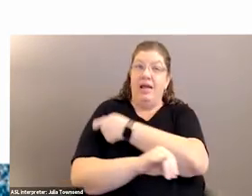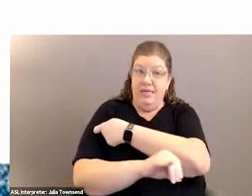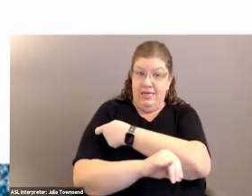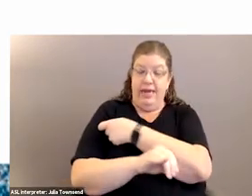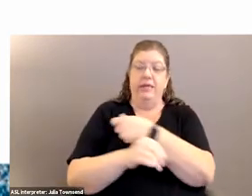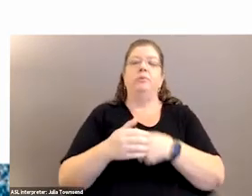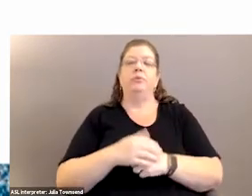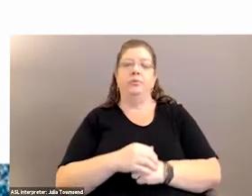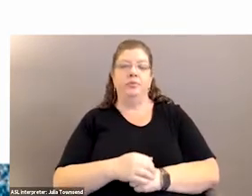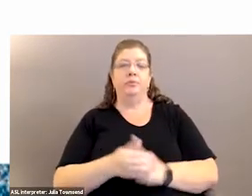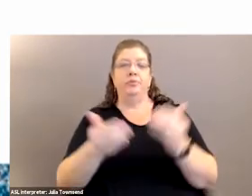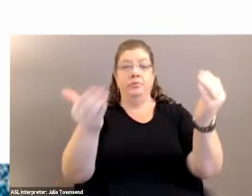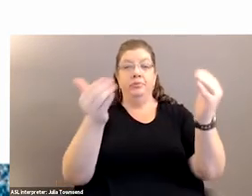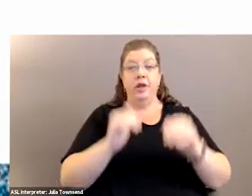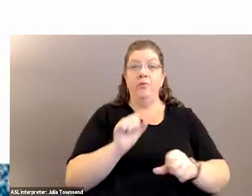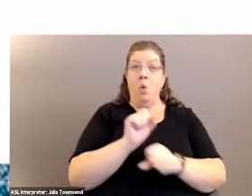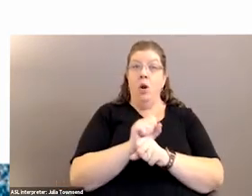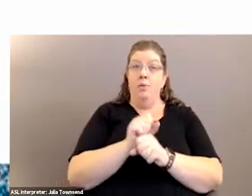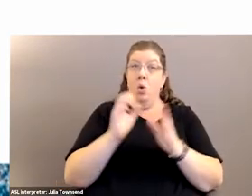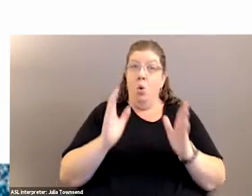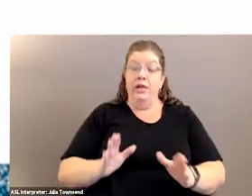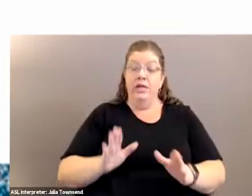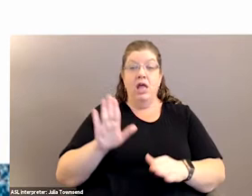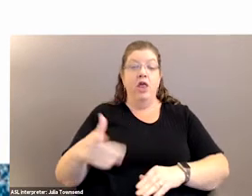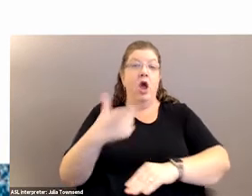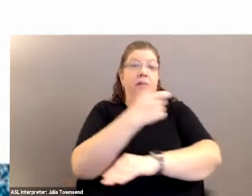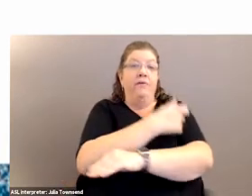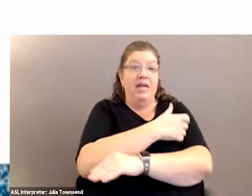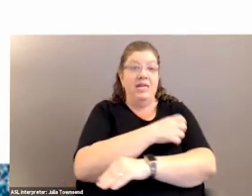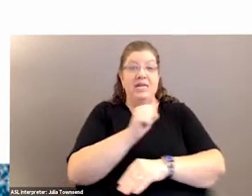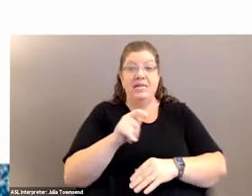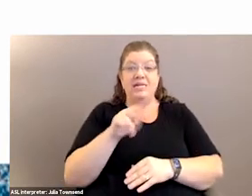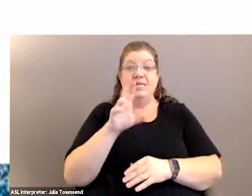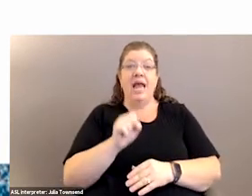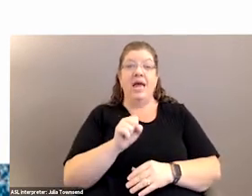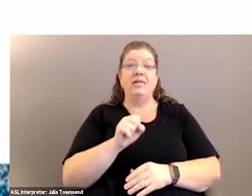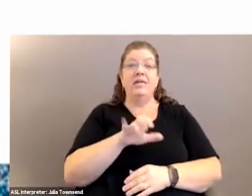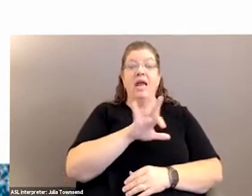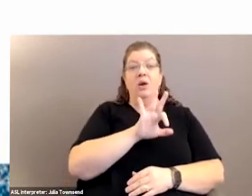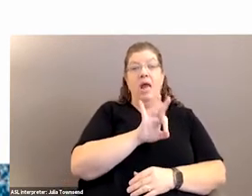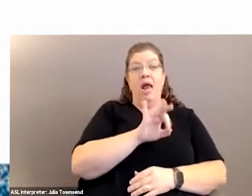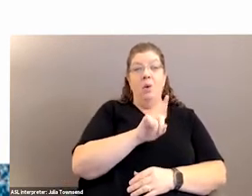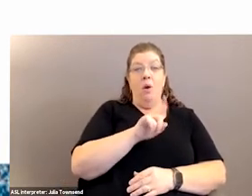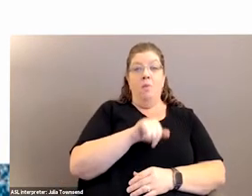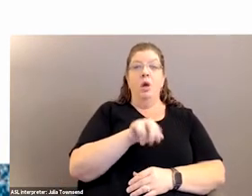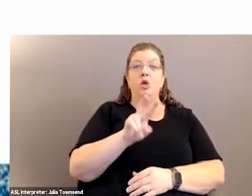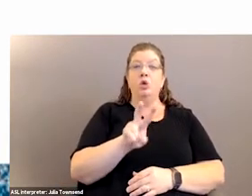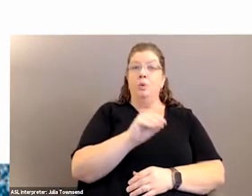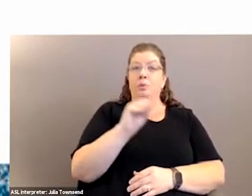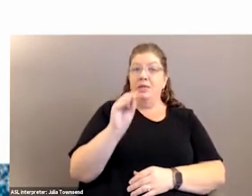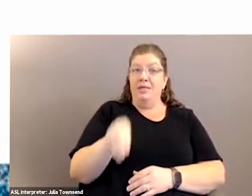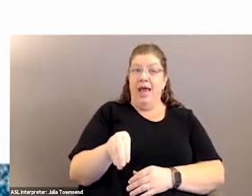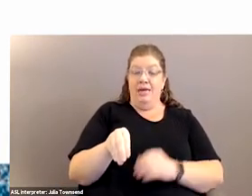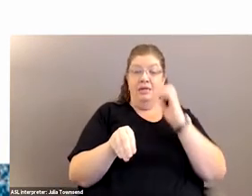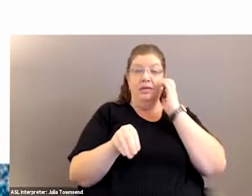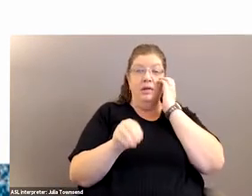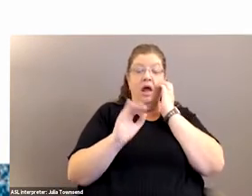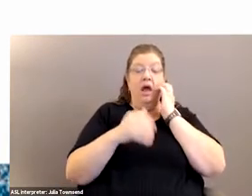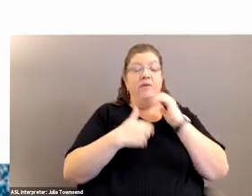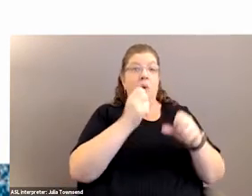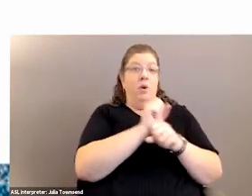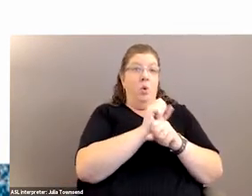in terms of employees and their vaccination status we are now at 91.2 percent of our employees